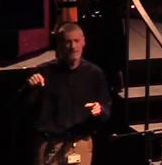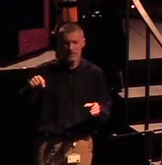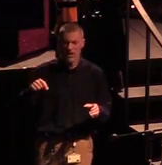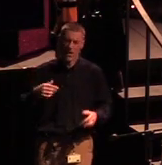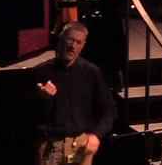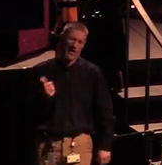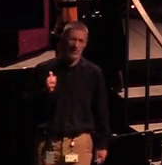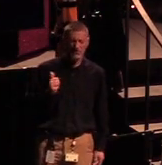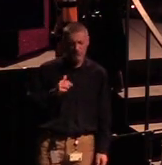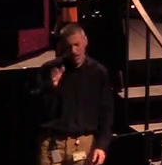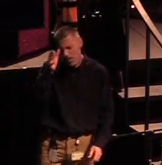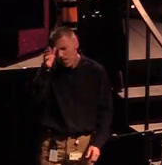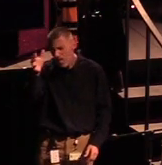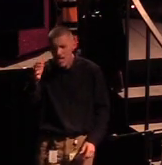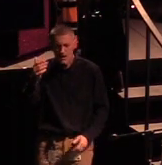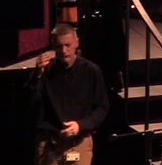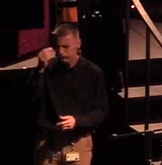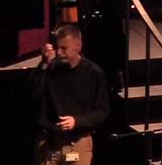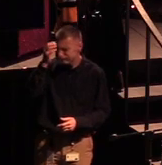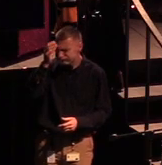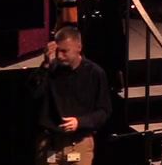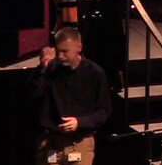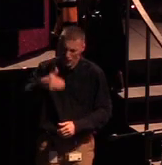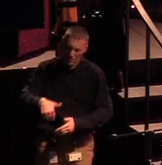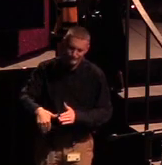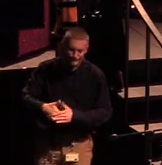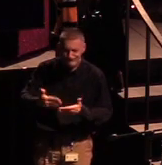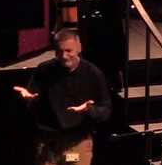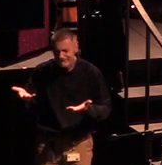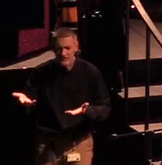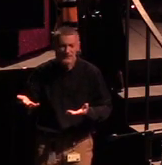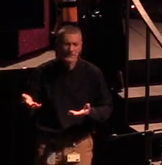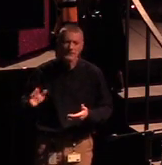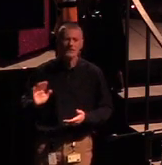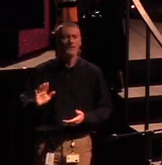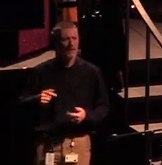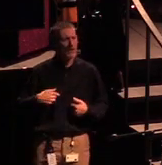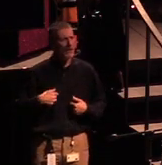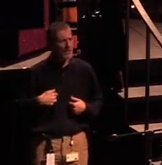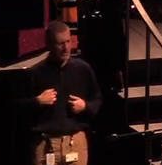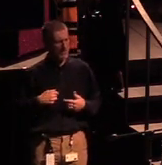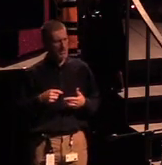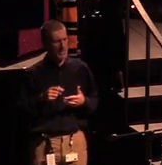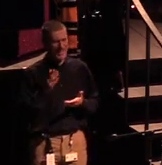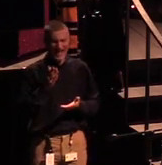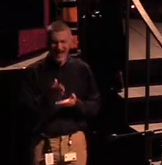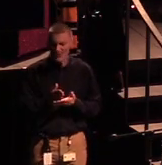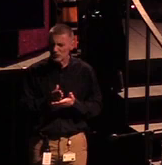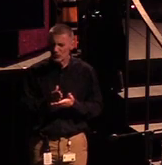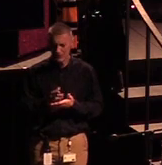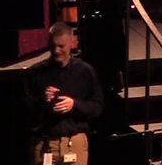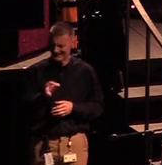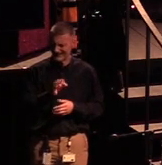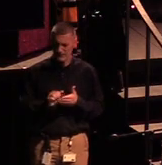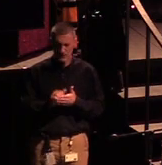and they may be plain stupid and that's certainly not the case and what was really apparent in the actual year of culture was how